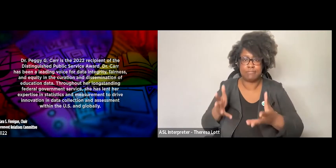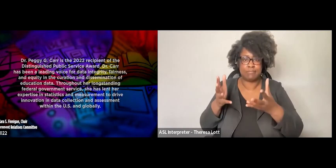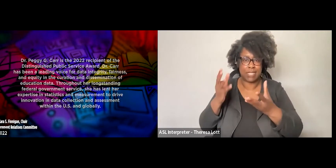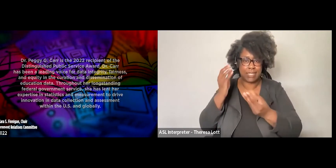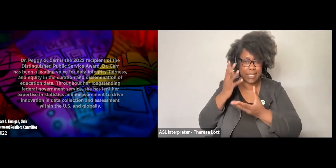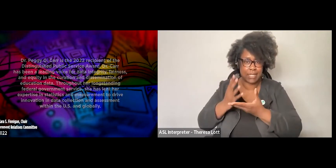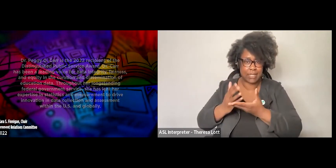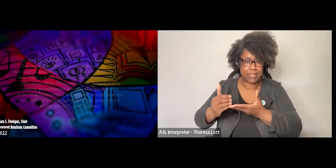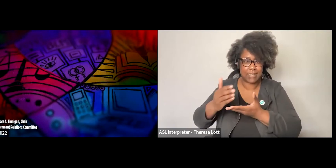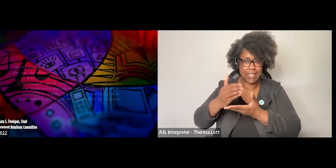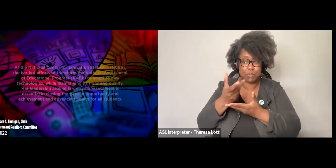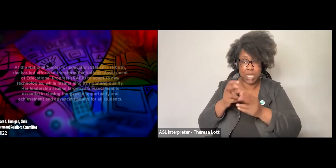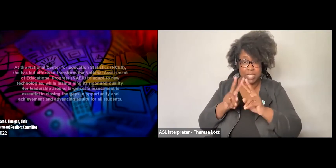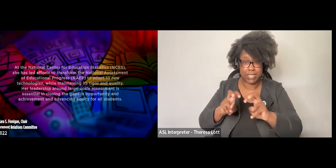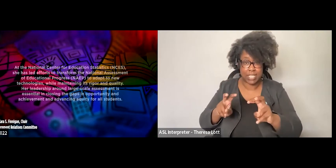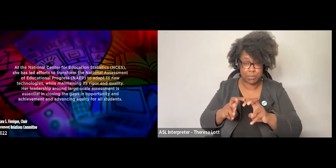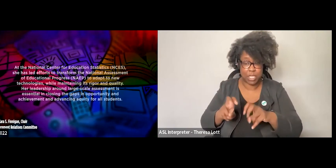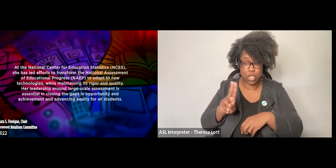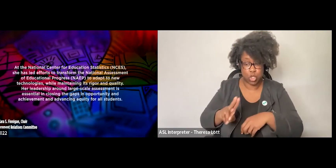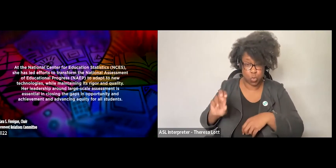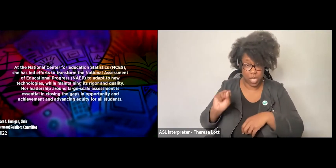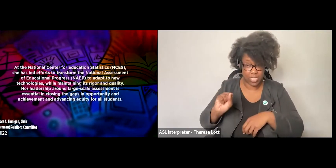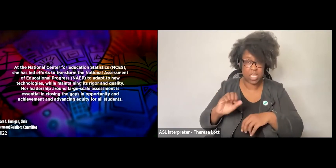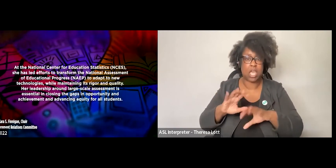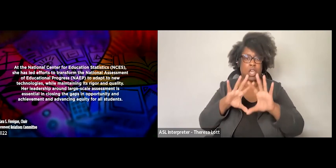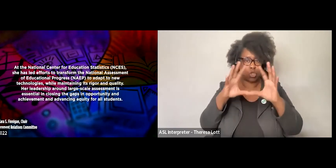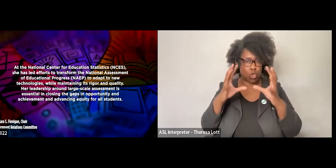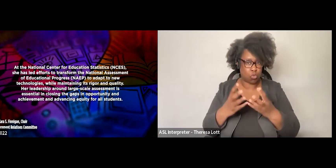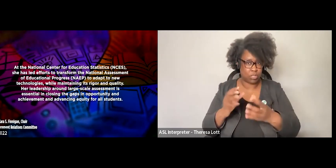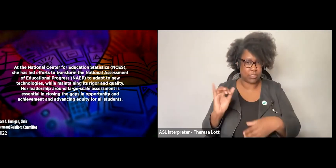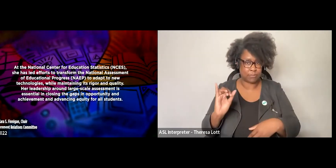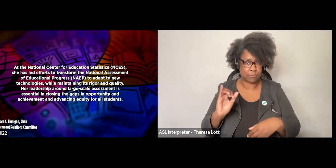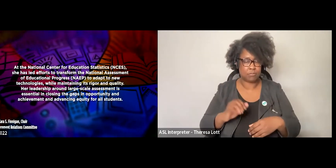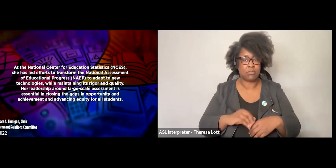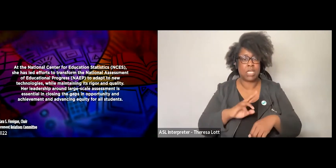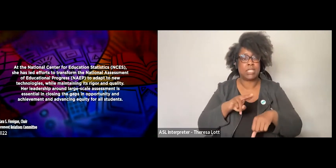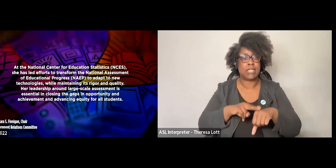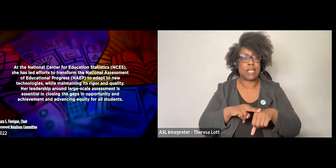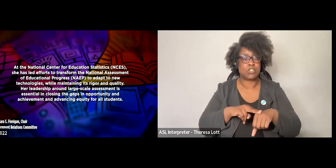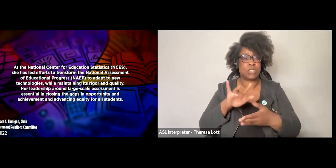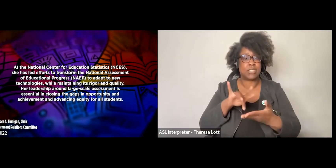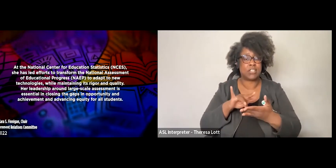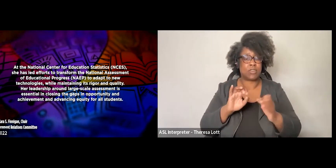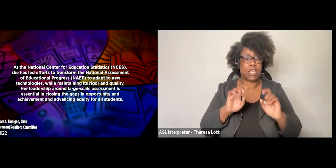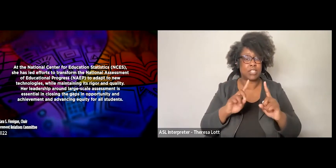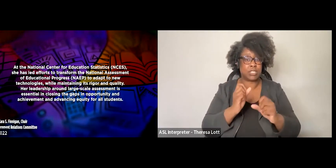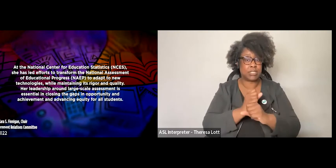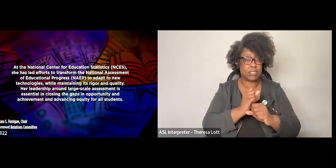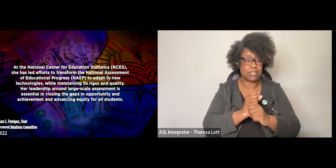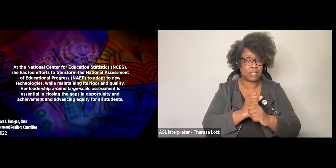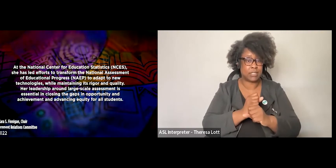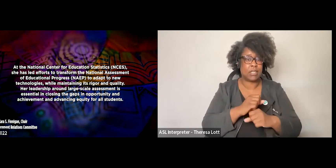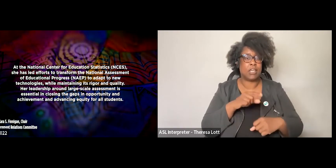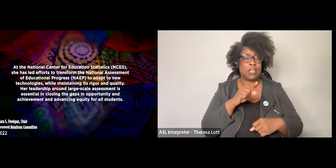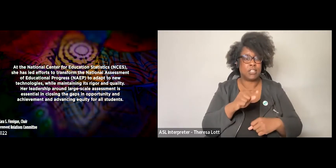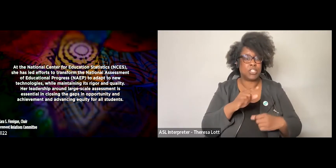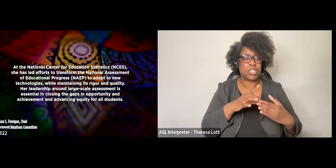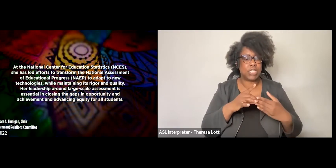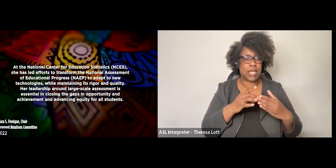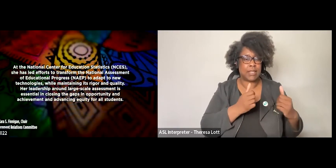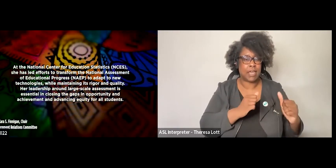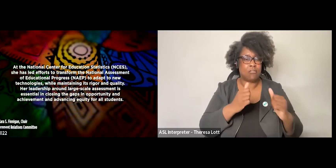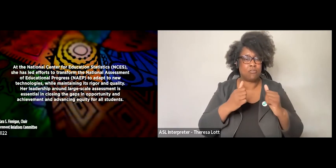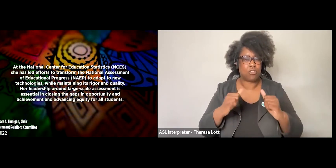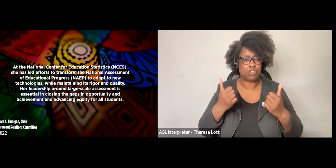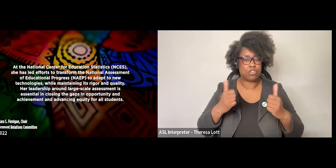within the U.S. and globally. At the National Center for Educational Statistics, she has led efforts to transform the National